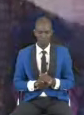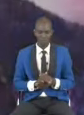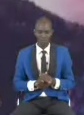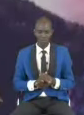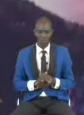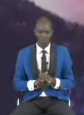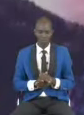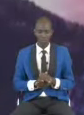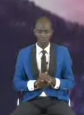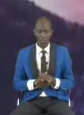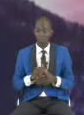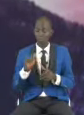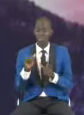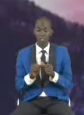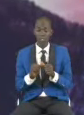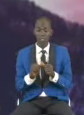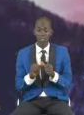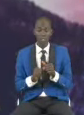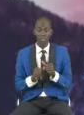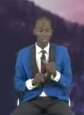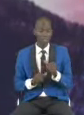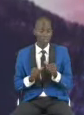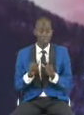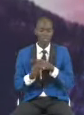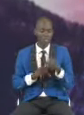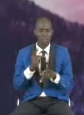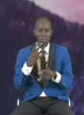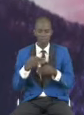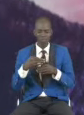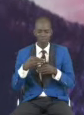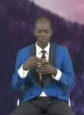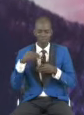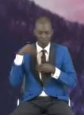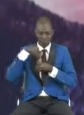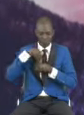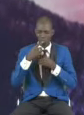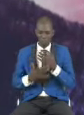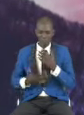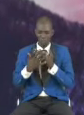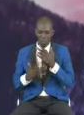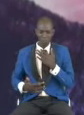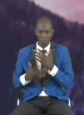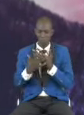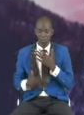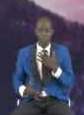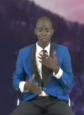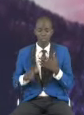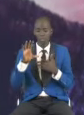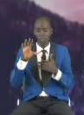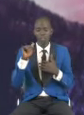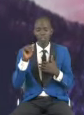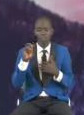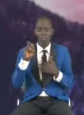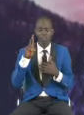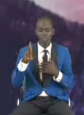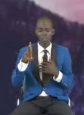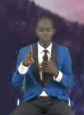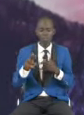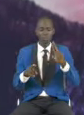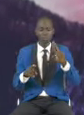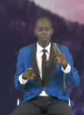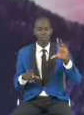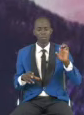Every form of internal bleeding, cancer, ulcer,